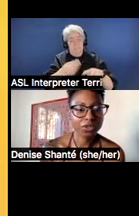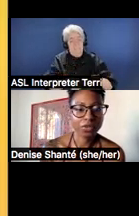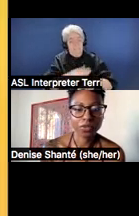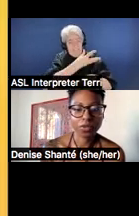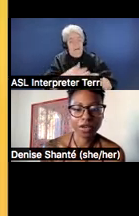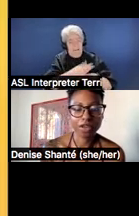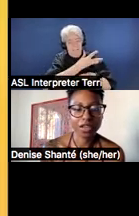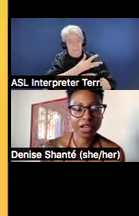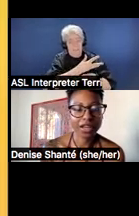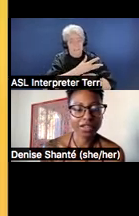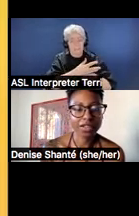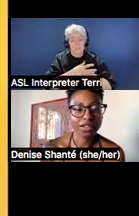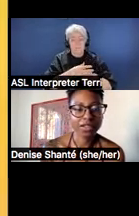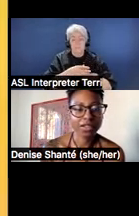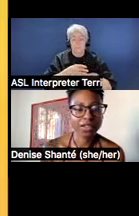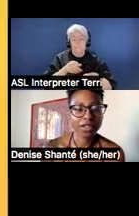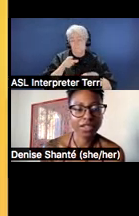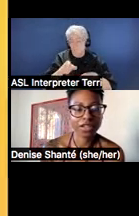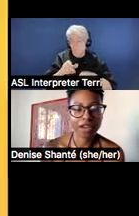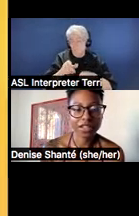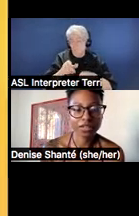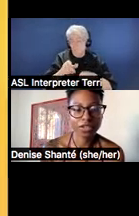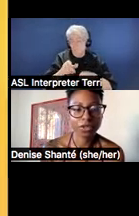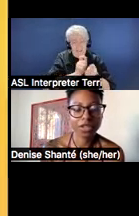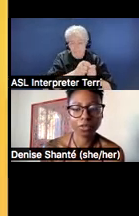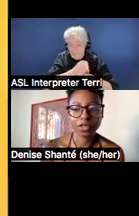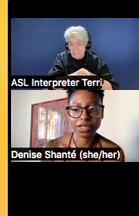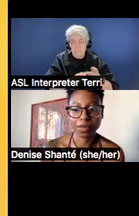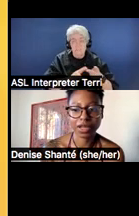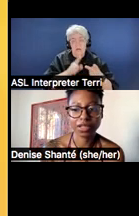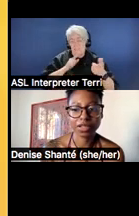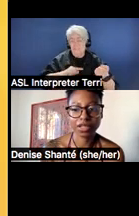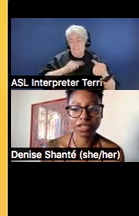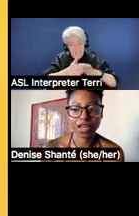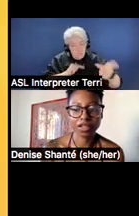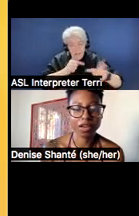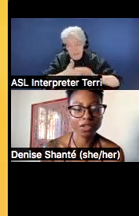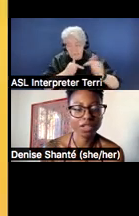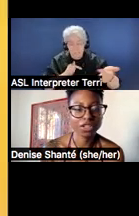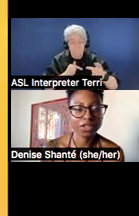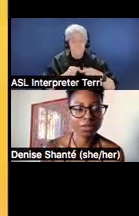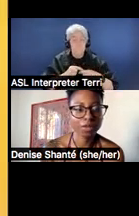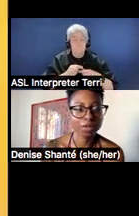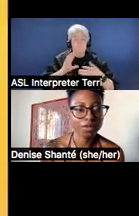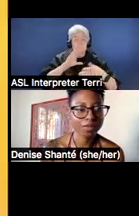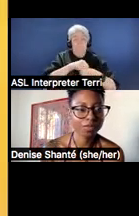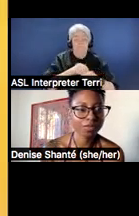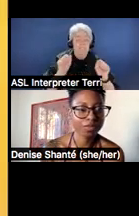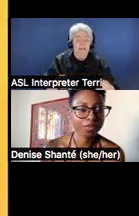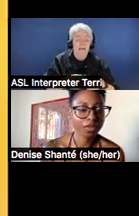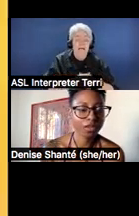to. You have editing access and it's interactive, so you can participate in the slide conversations and prompts.